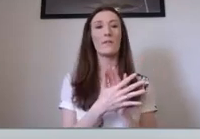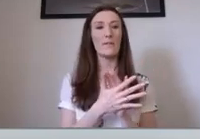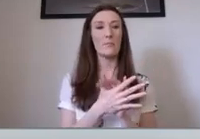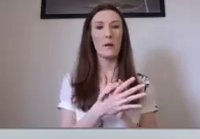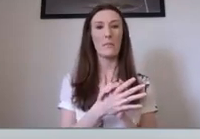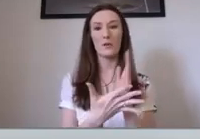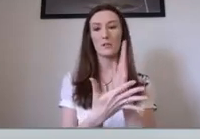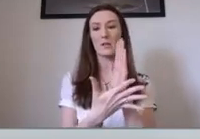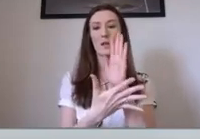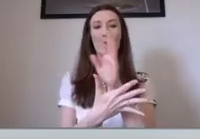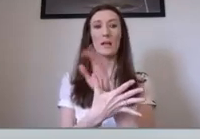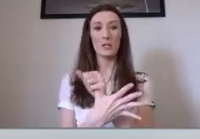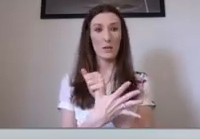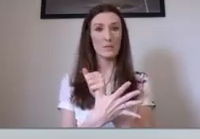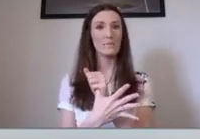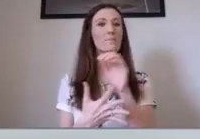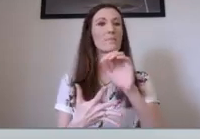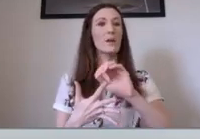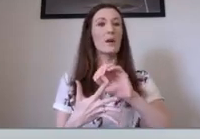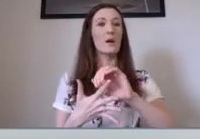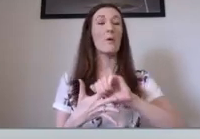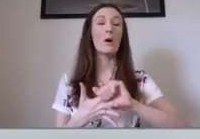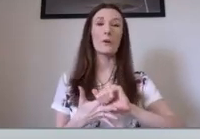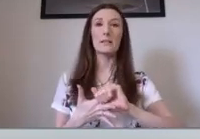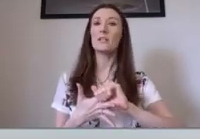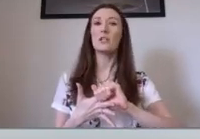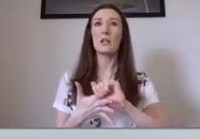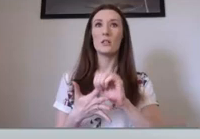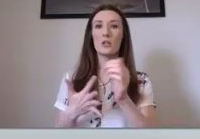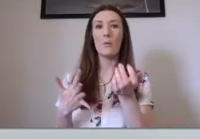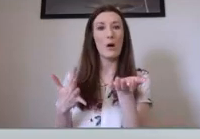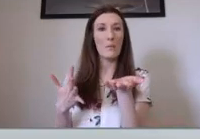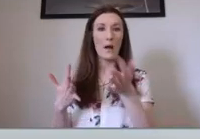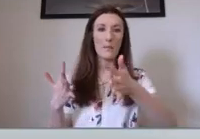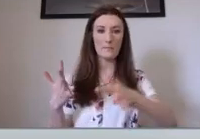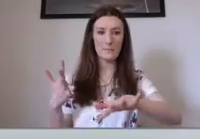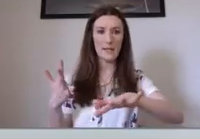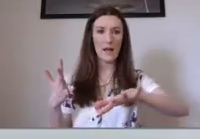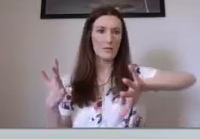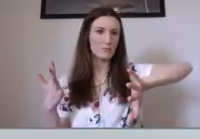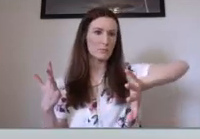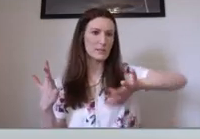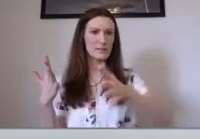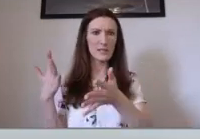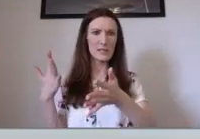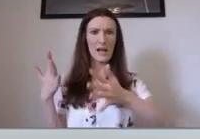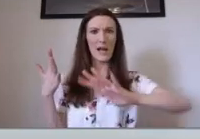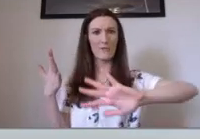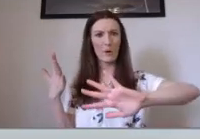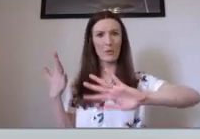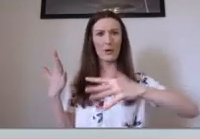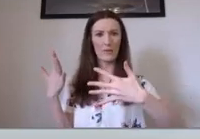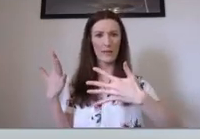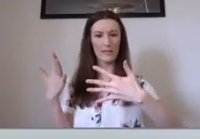So the 5 parameters: handshapes, palm orientation is your palm up, down, to the